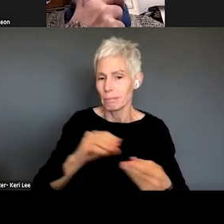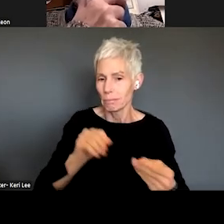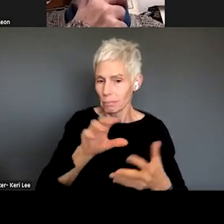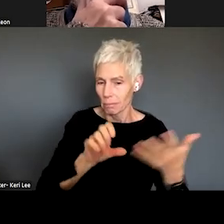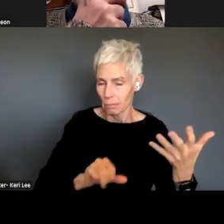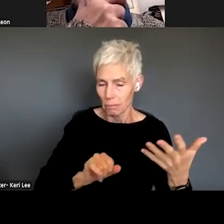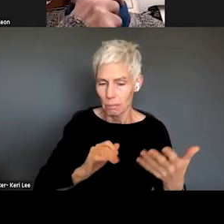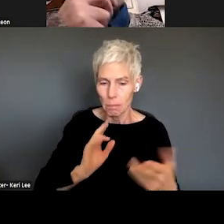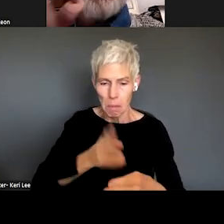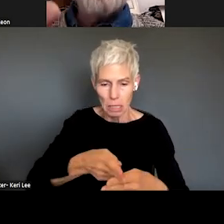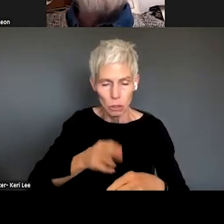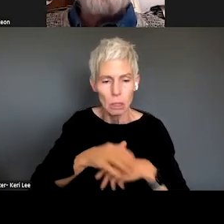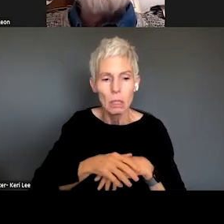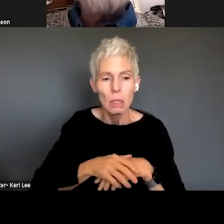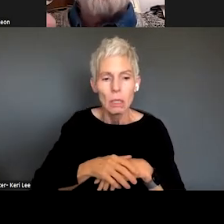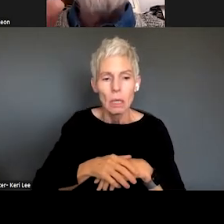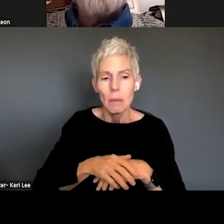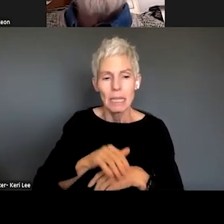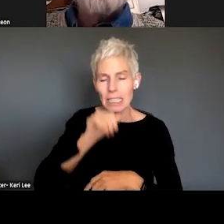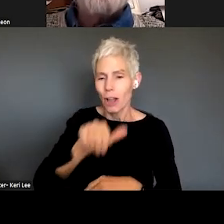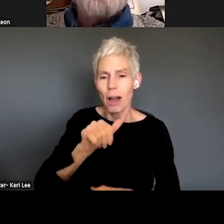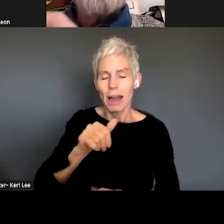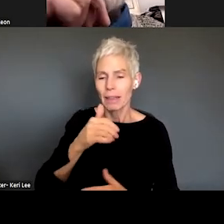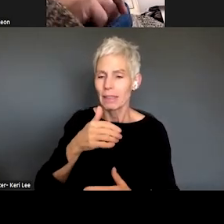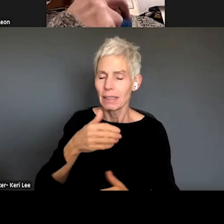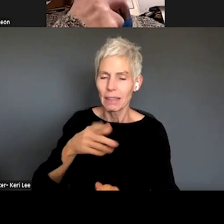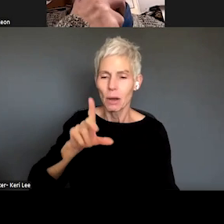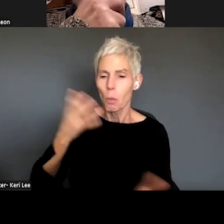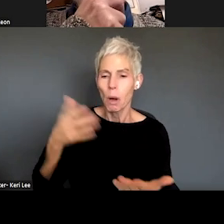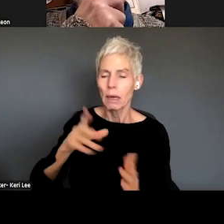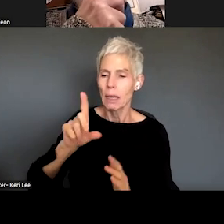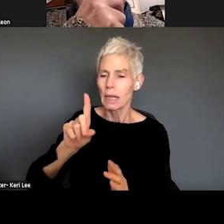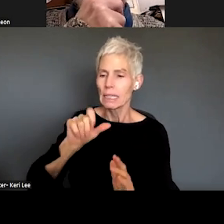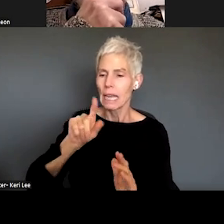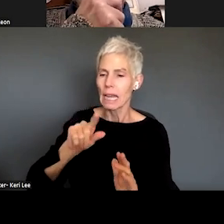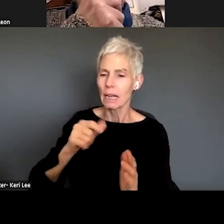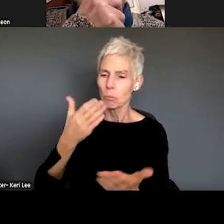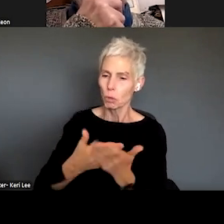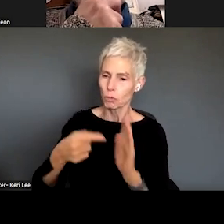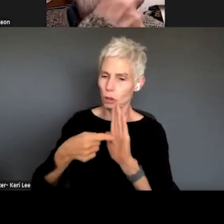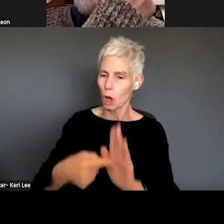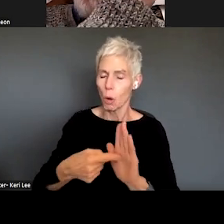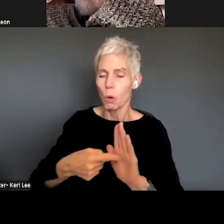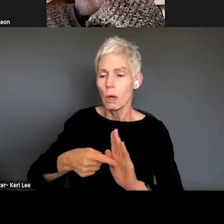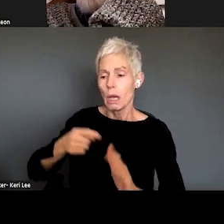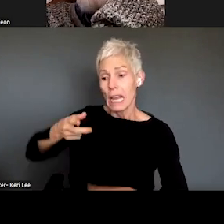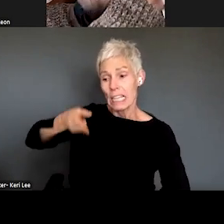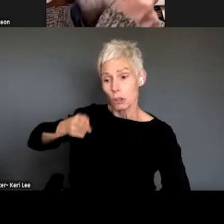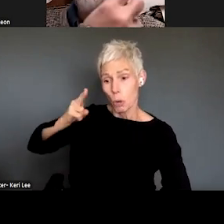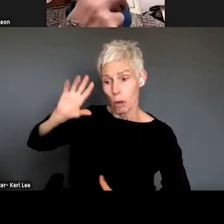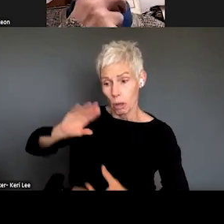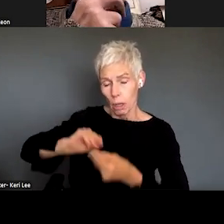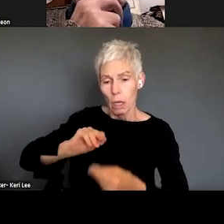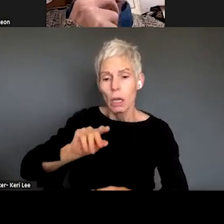contributants. But that's not what the data shows. What the data has shown historically is that suicide